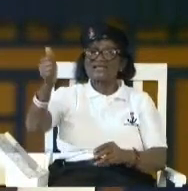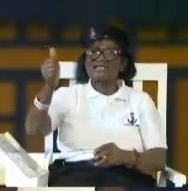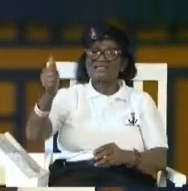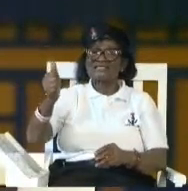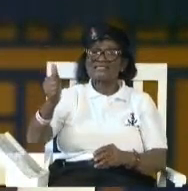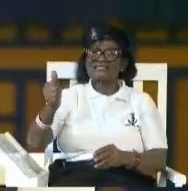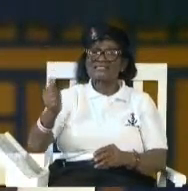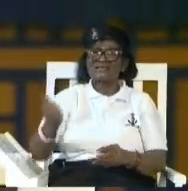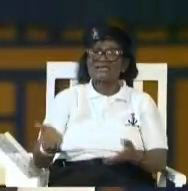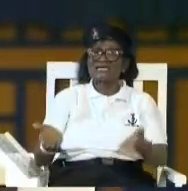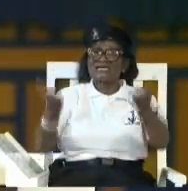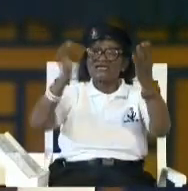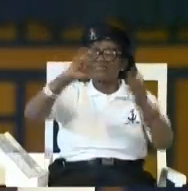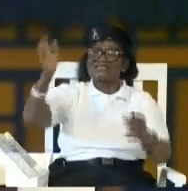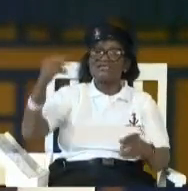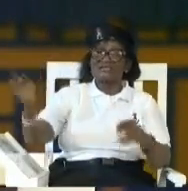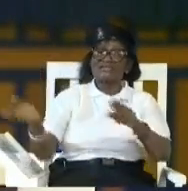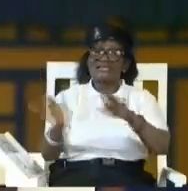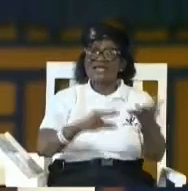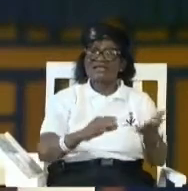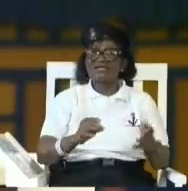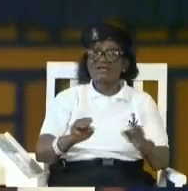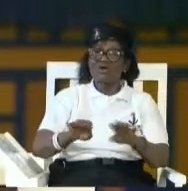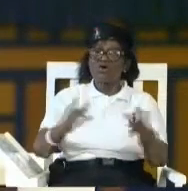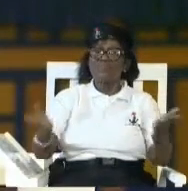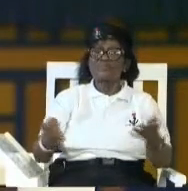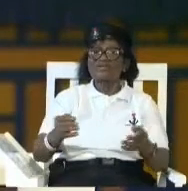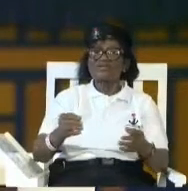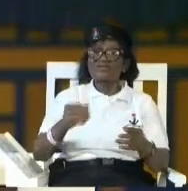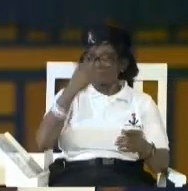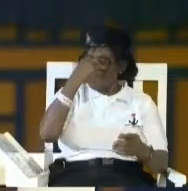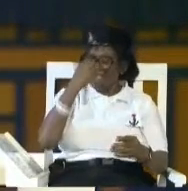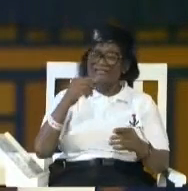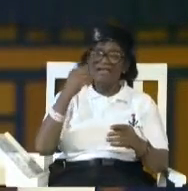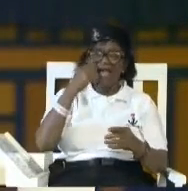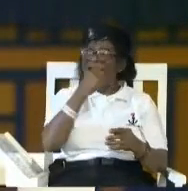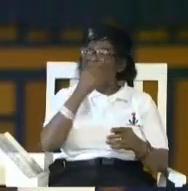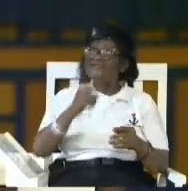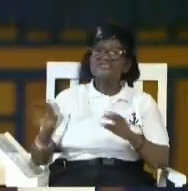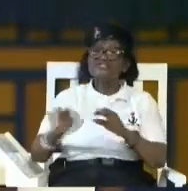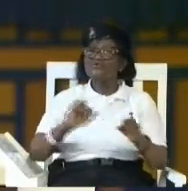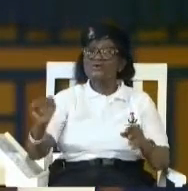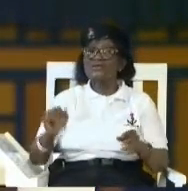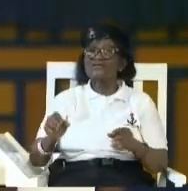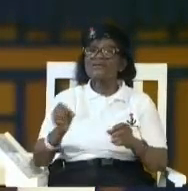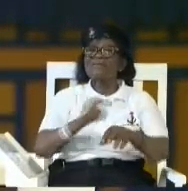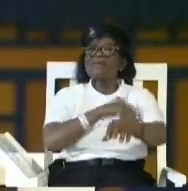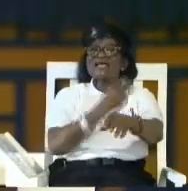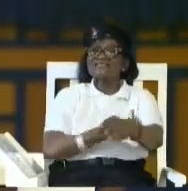raising the dead, opening blind eyes, doing mighty things.